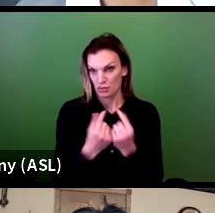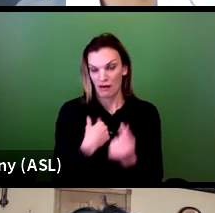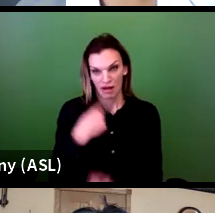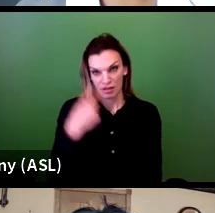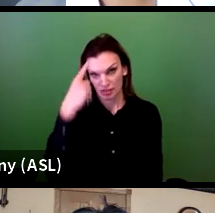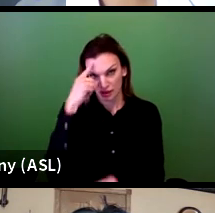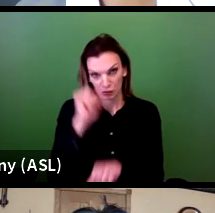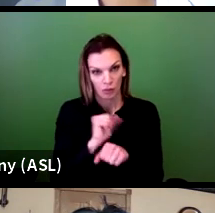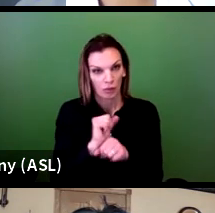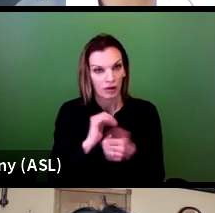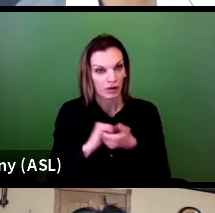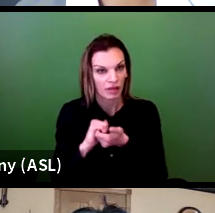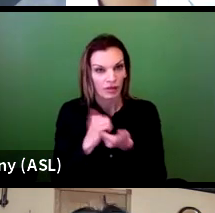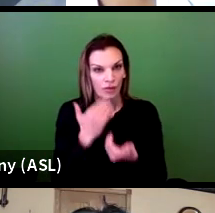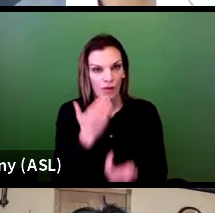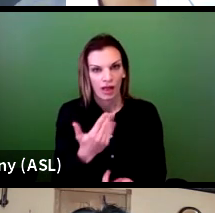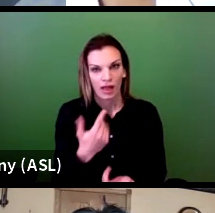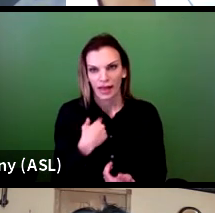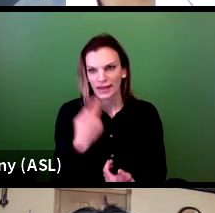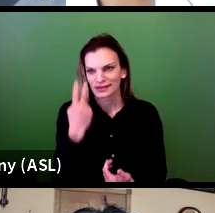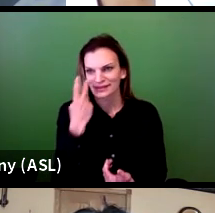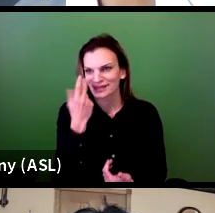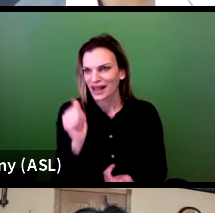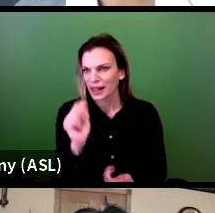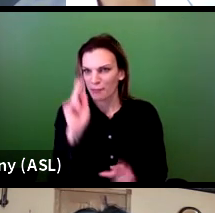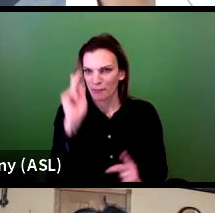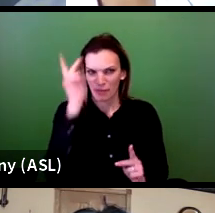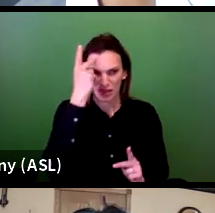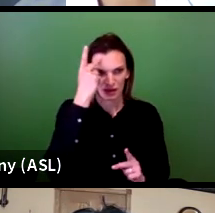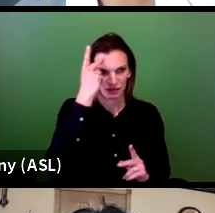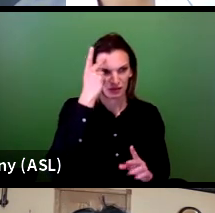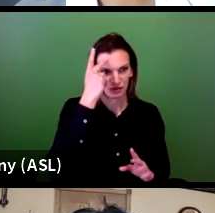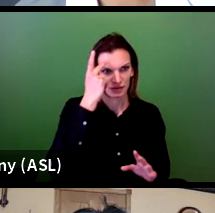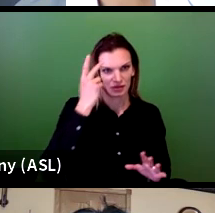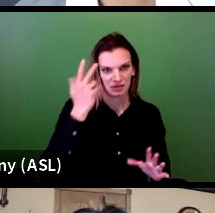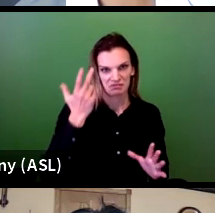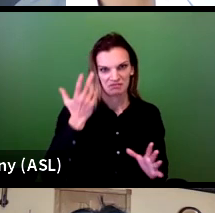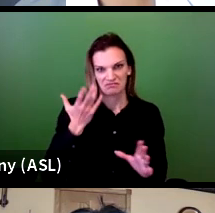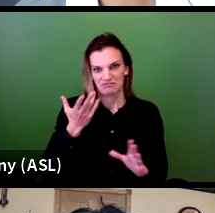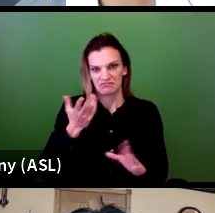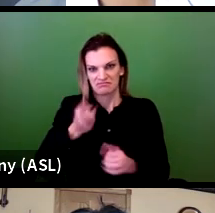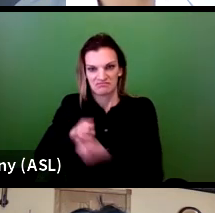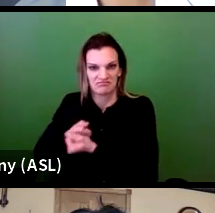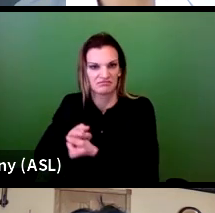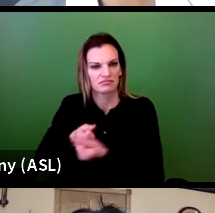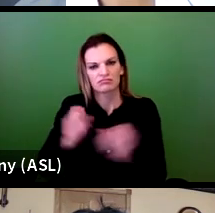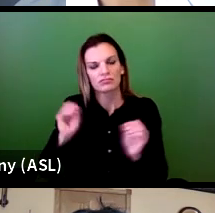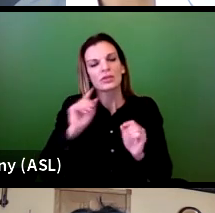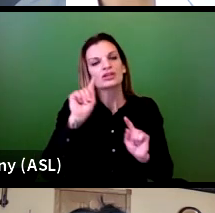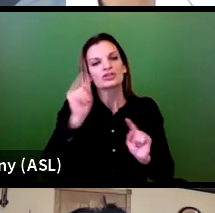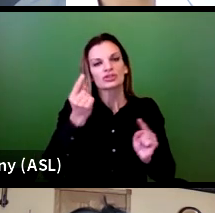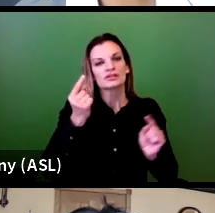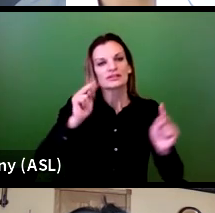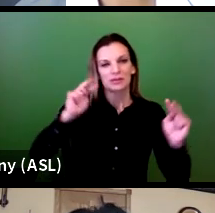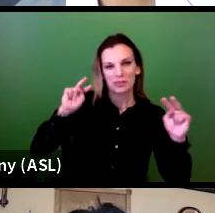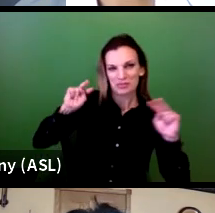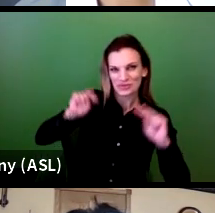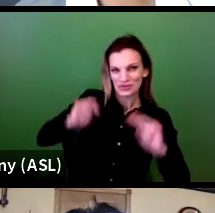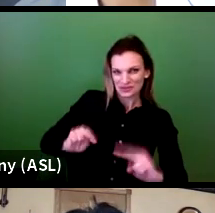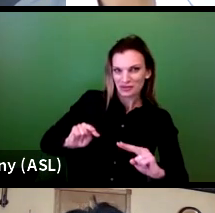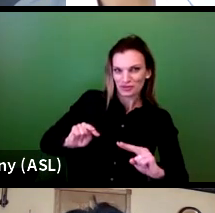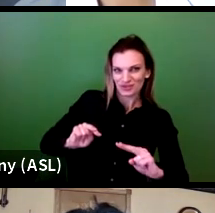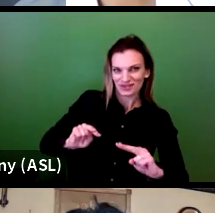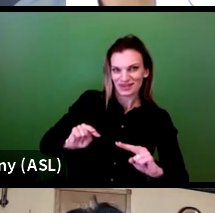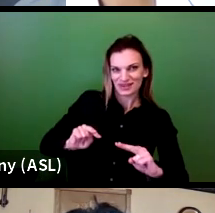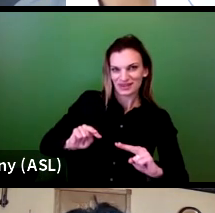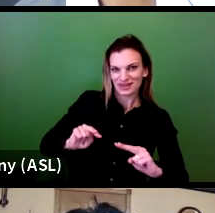well. I don't see any political bias at this point in time, but it's the perception. And that's what we